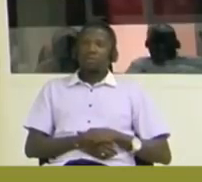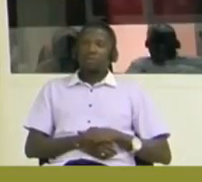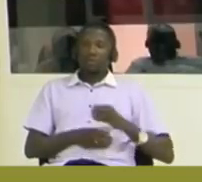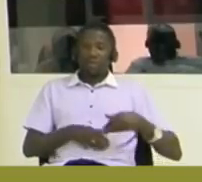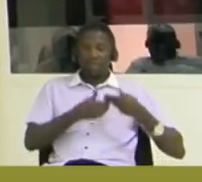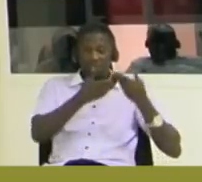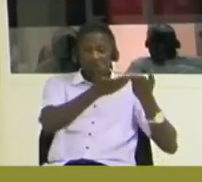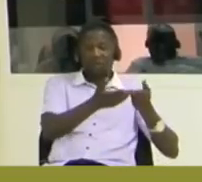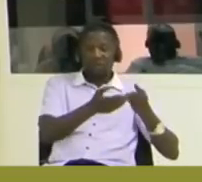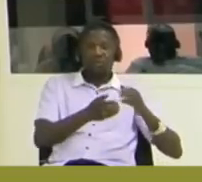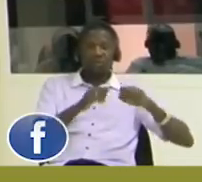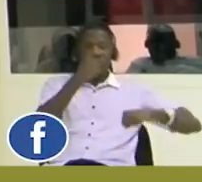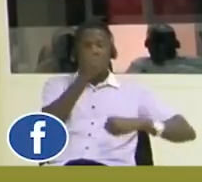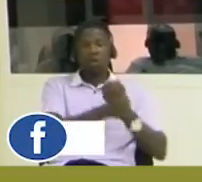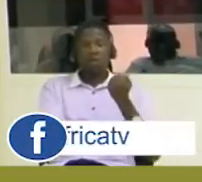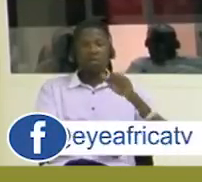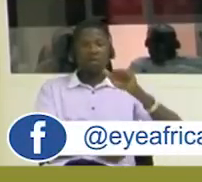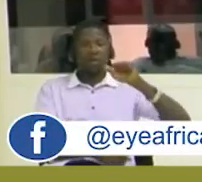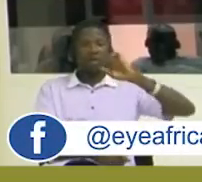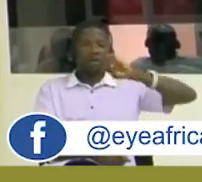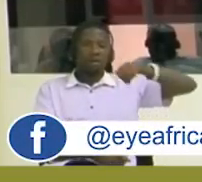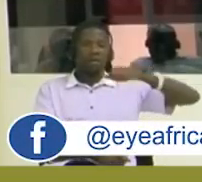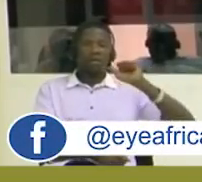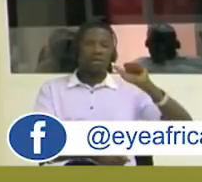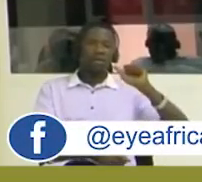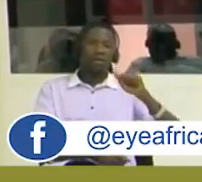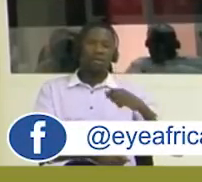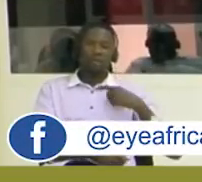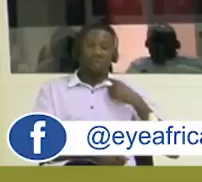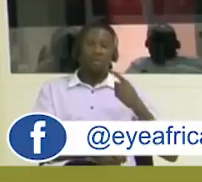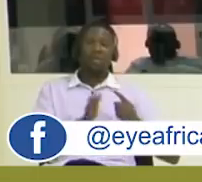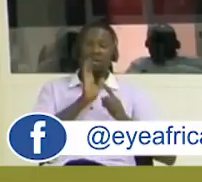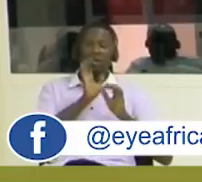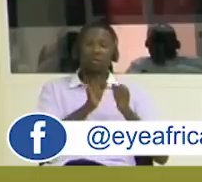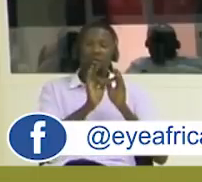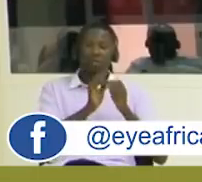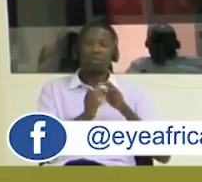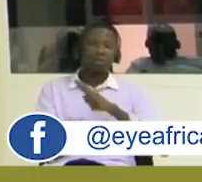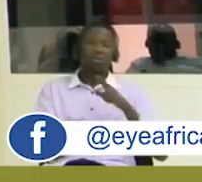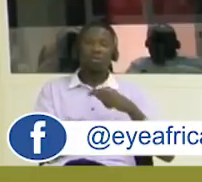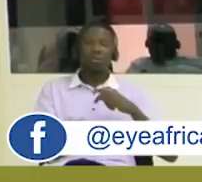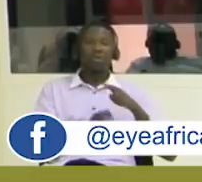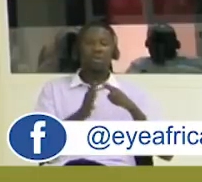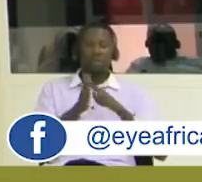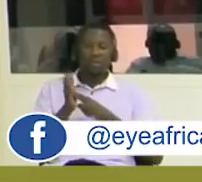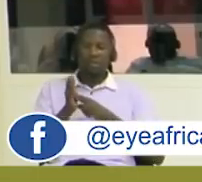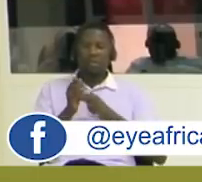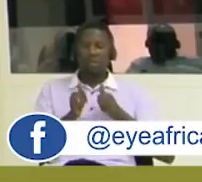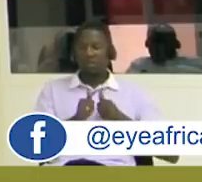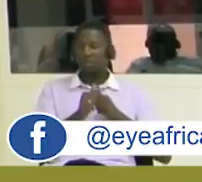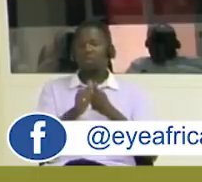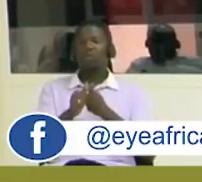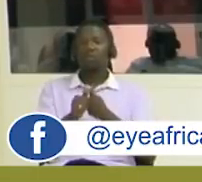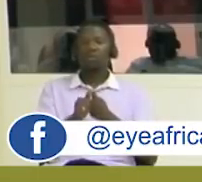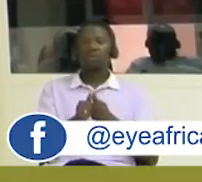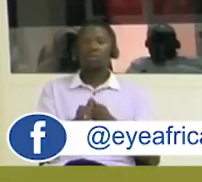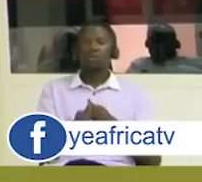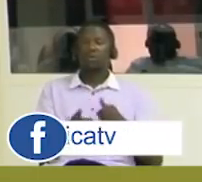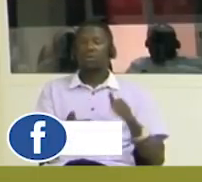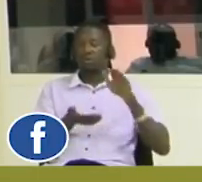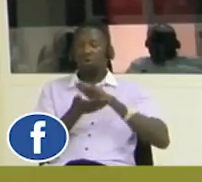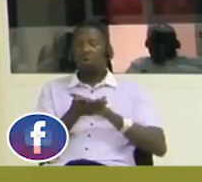it to his wife, Aja. He indicated that he did not need an escort. On our